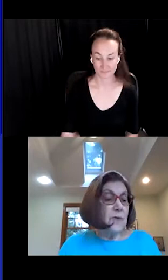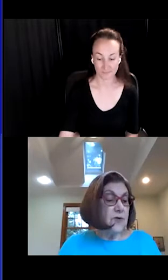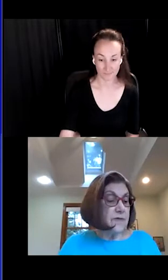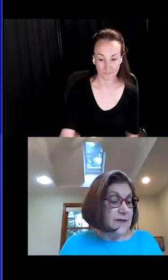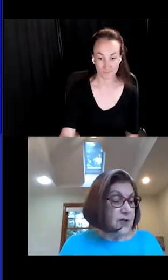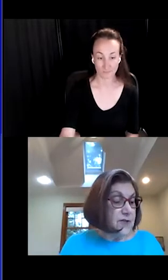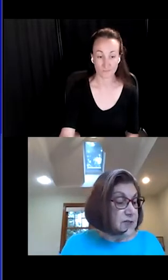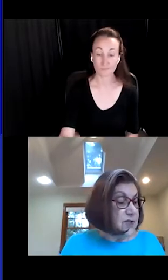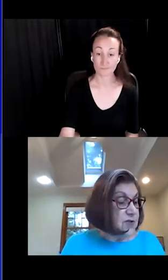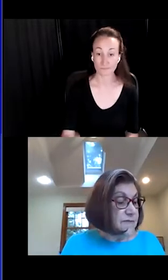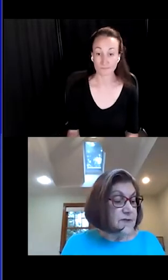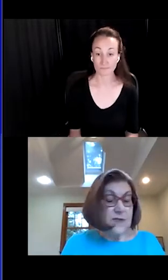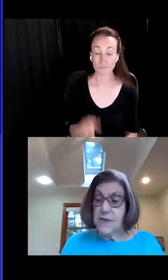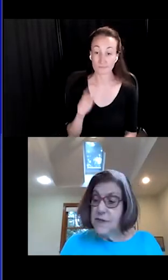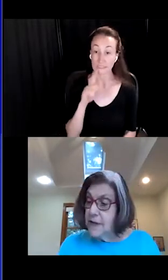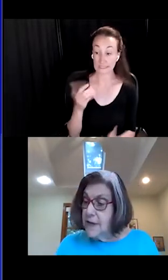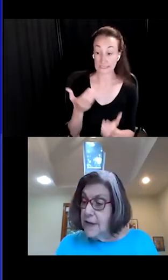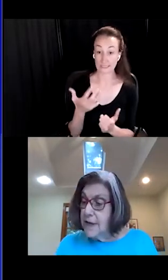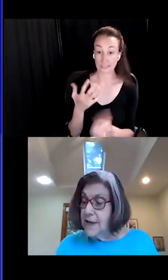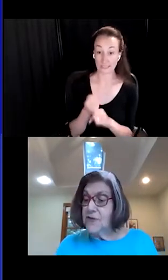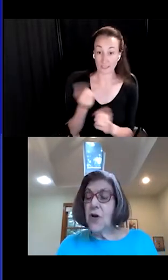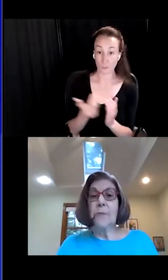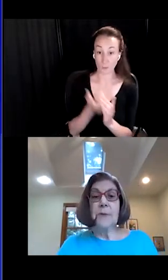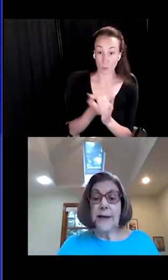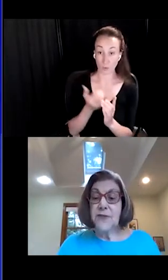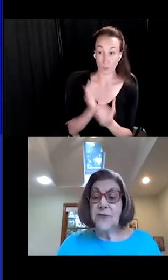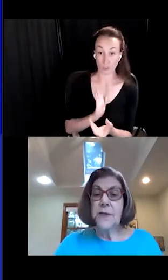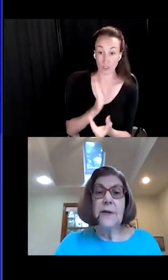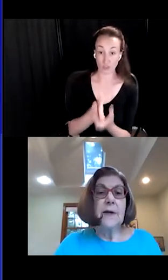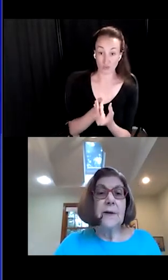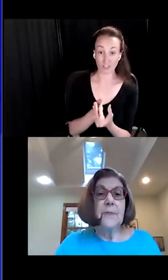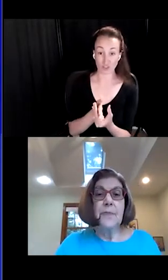getting new interventions into services is complex.